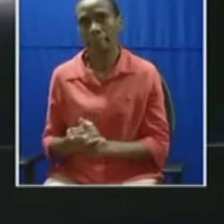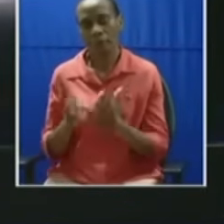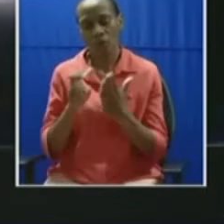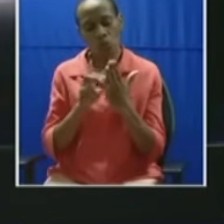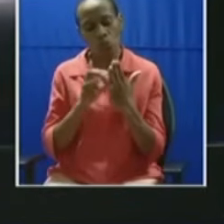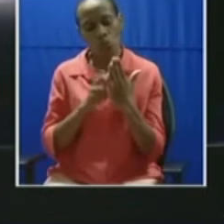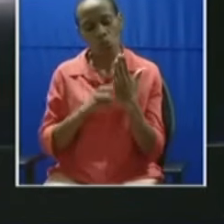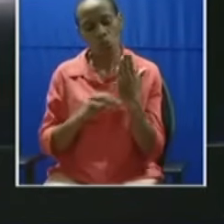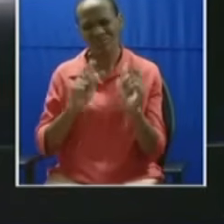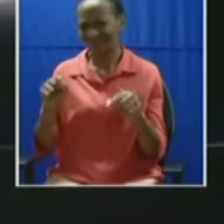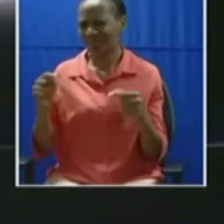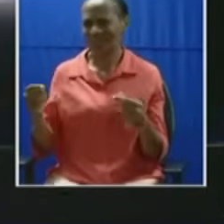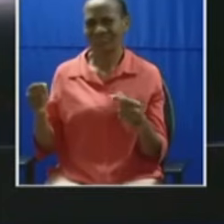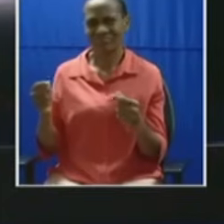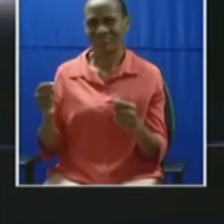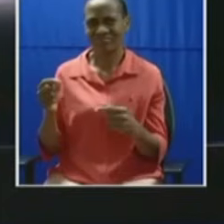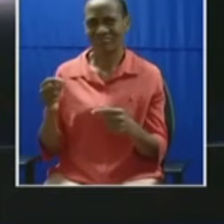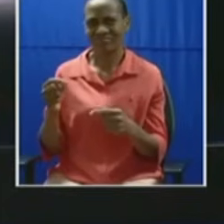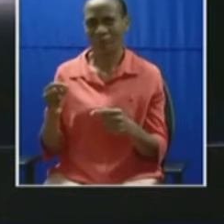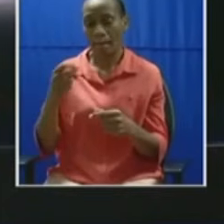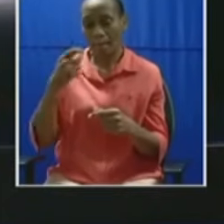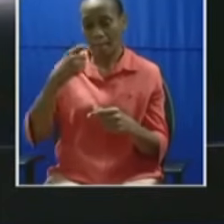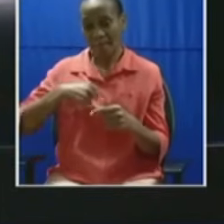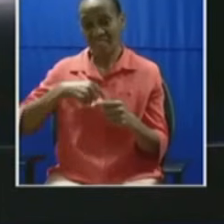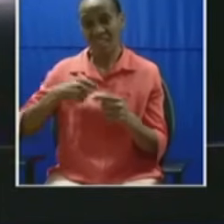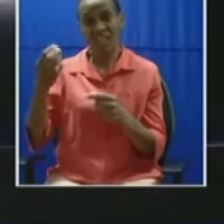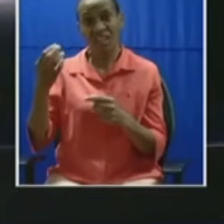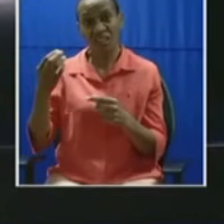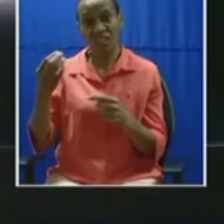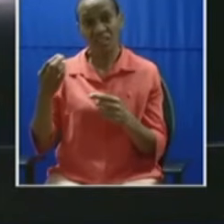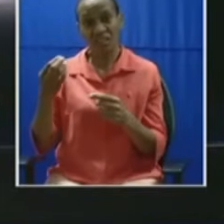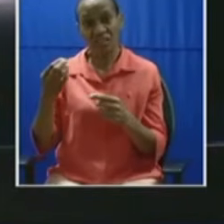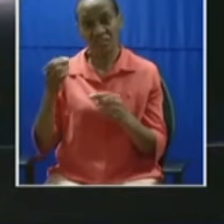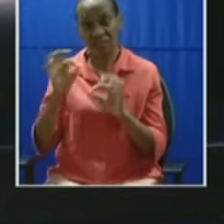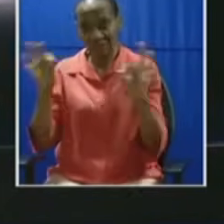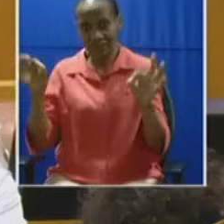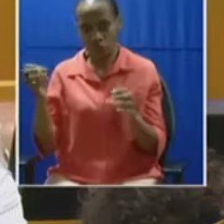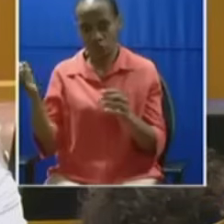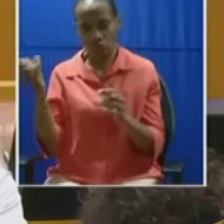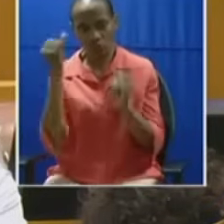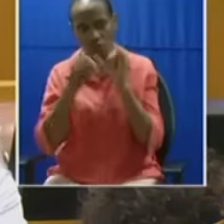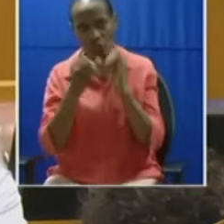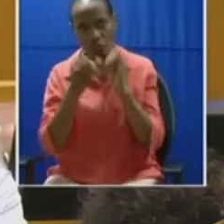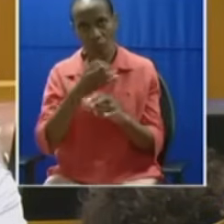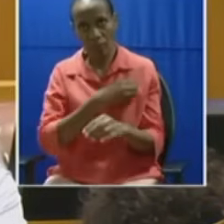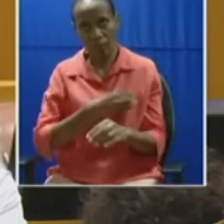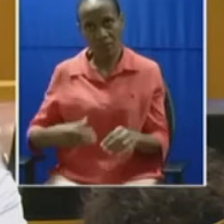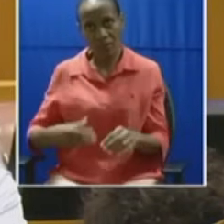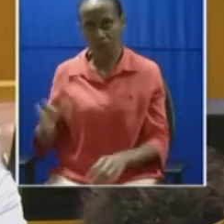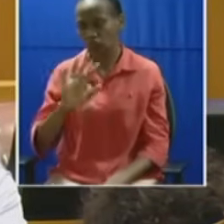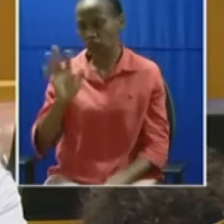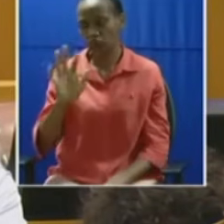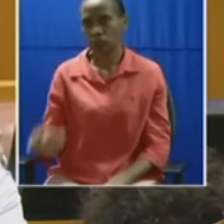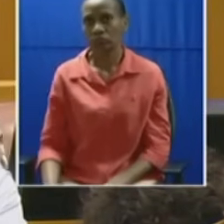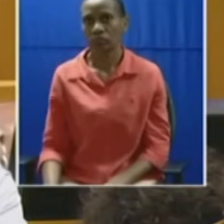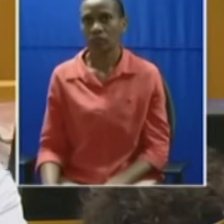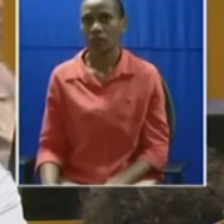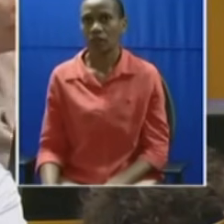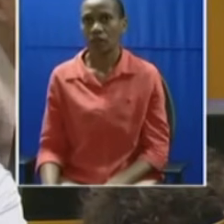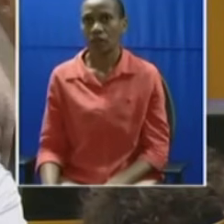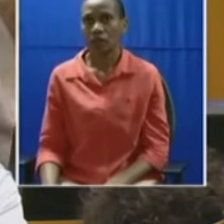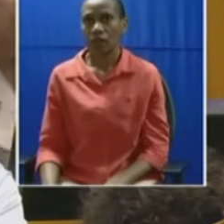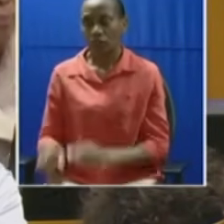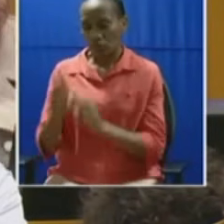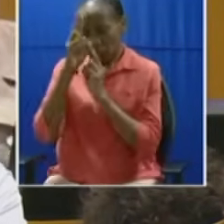allow personal reflections to be made on members, and specifically on this case. Honourable